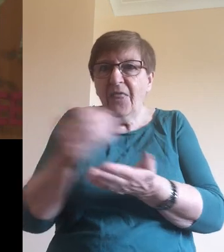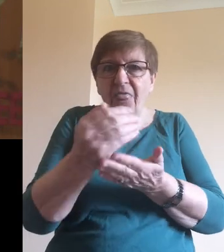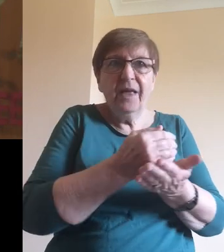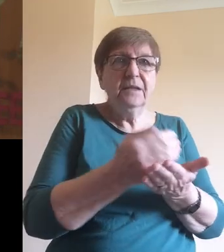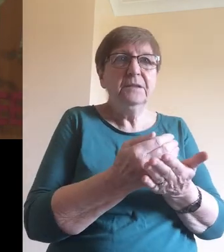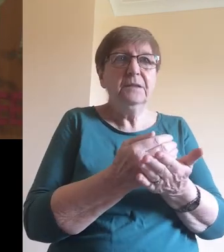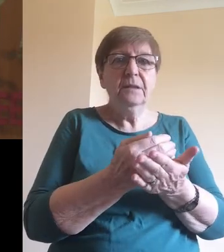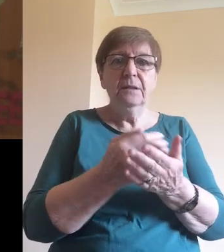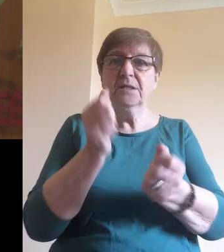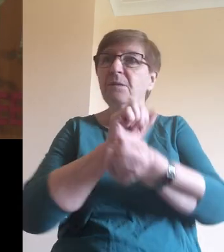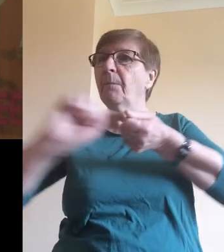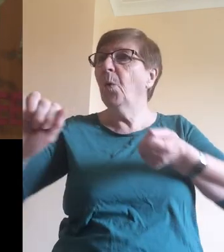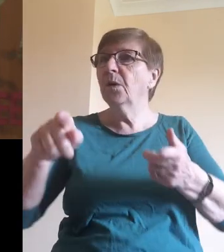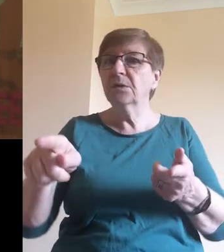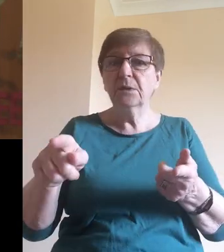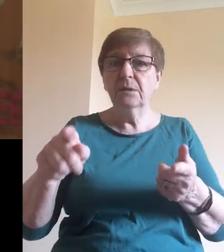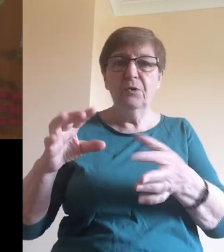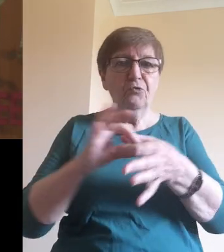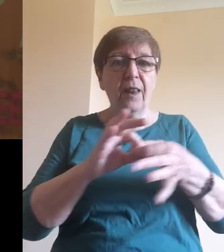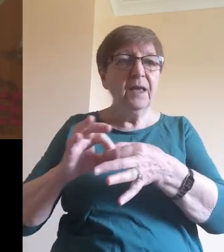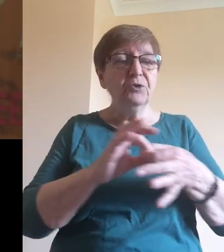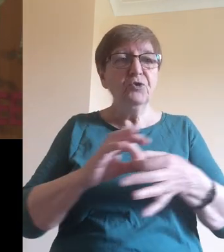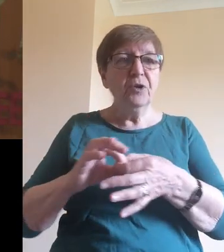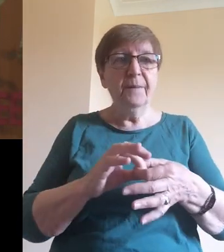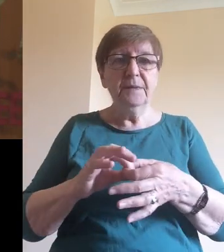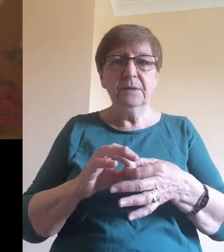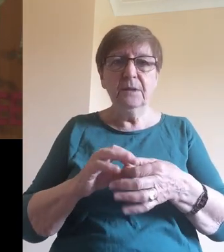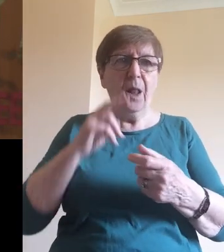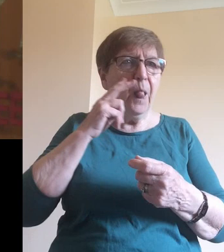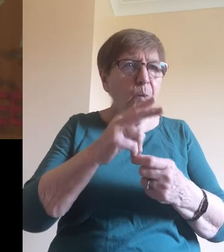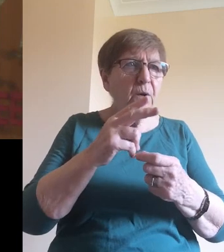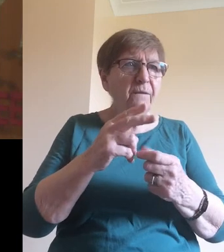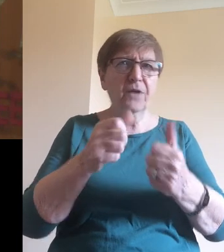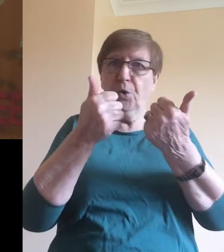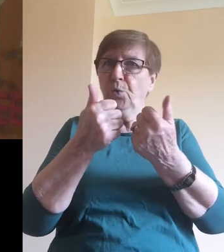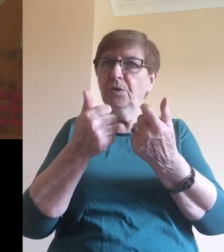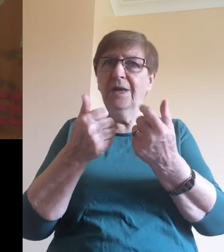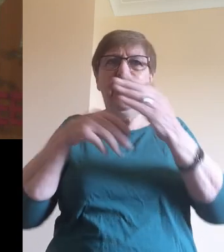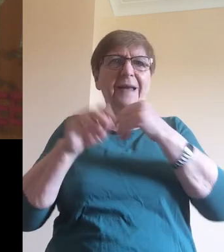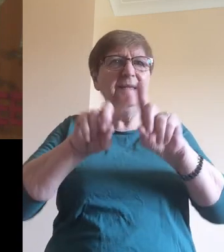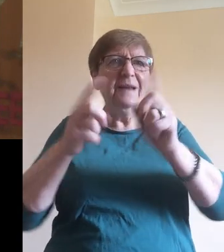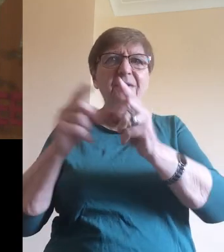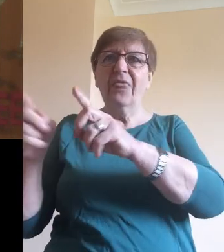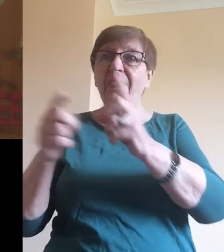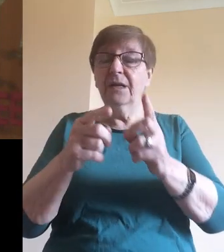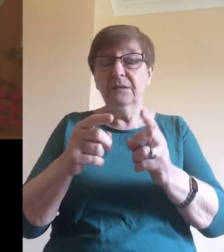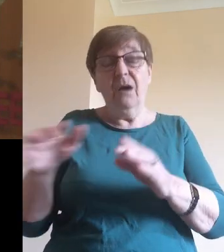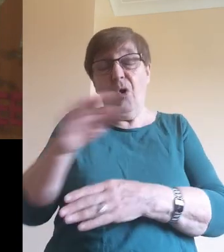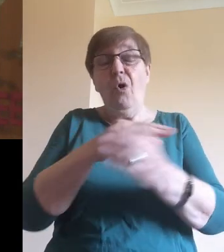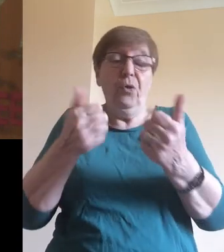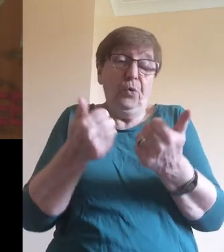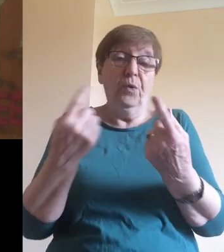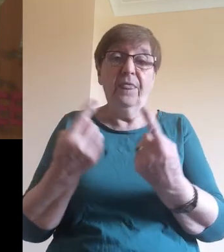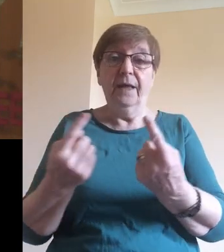leisure pursuits, their relationships. Now, all of these are good things. None of them is